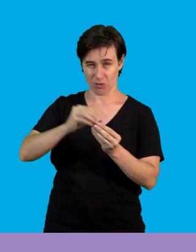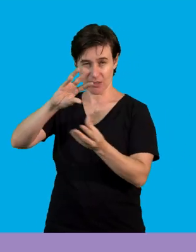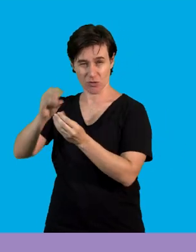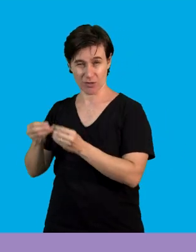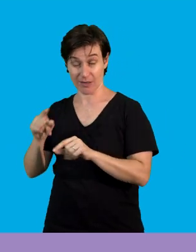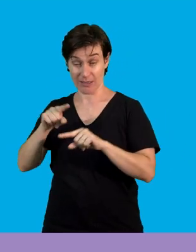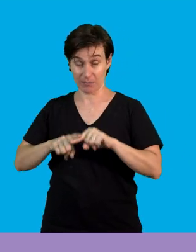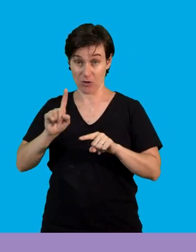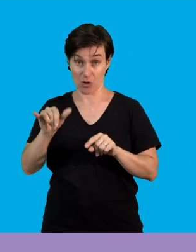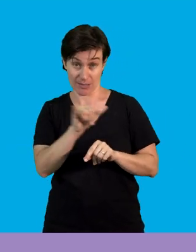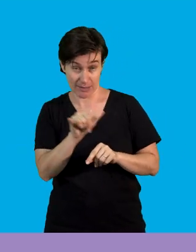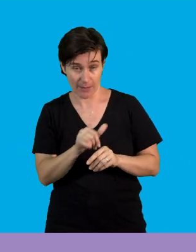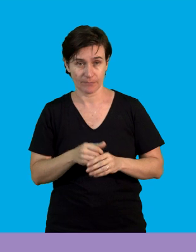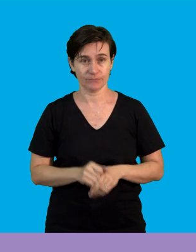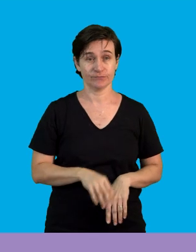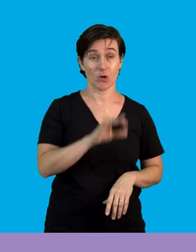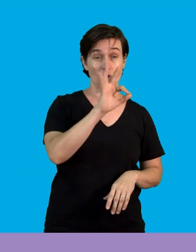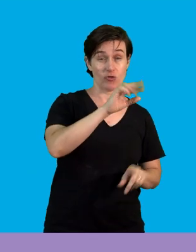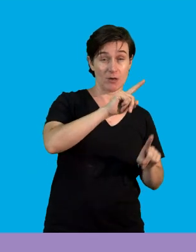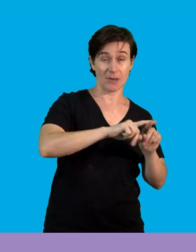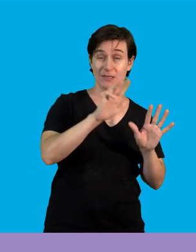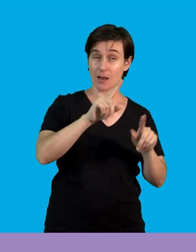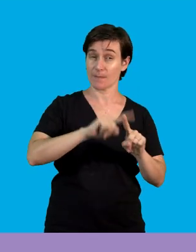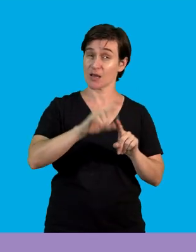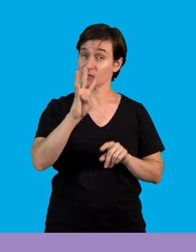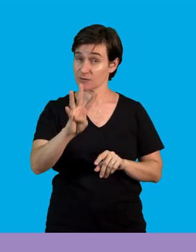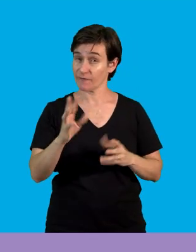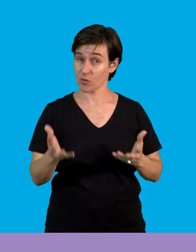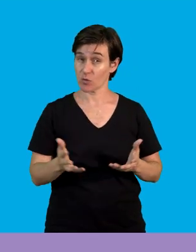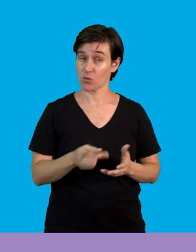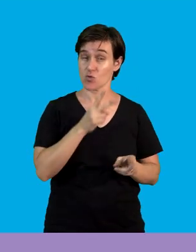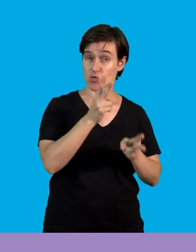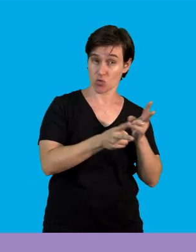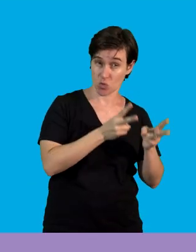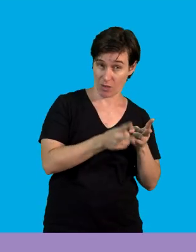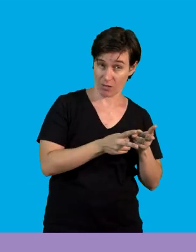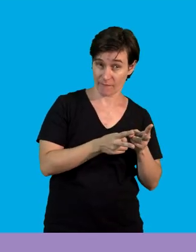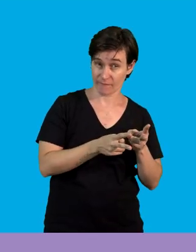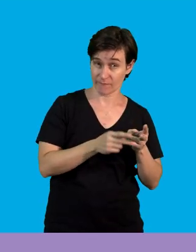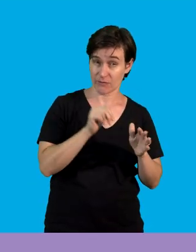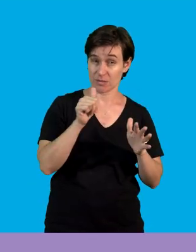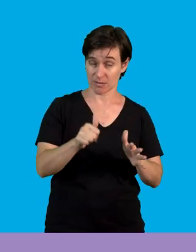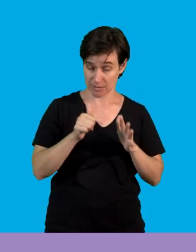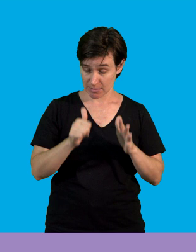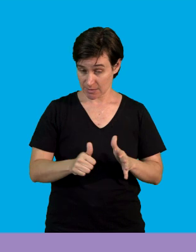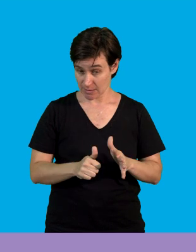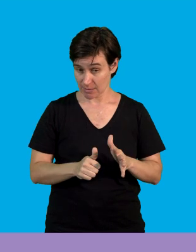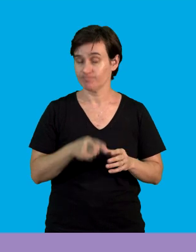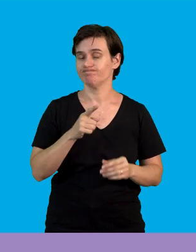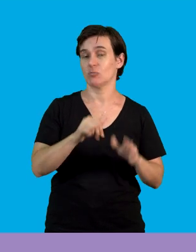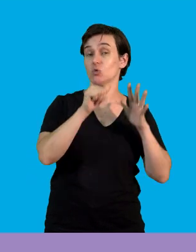there. So it's 3 plus 9 plus 4. 3 plus 9 is 12, plus 4 is